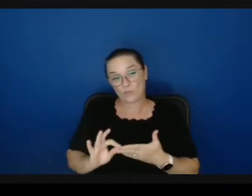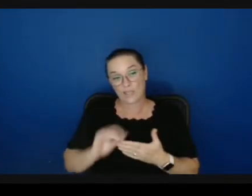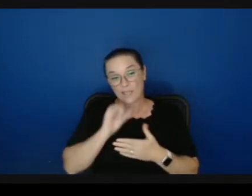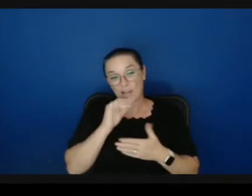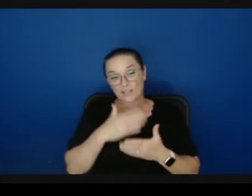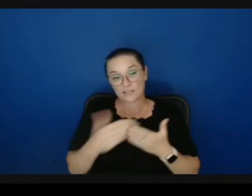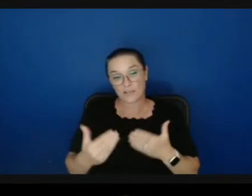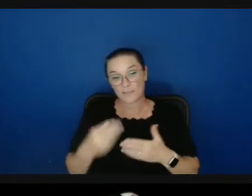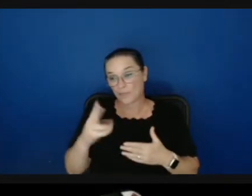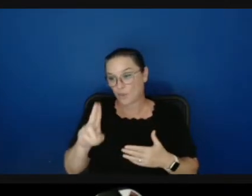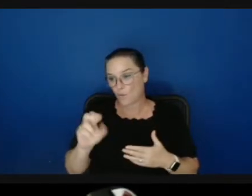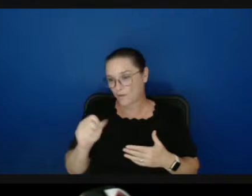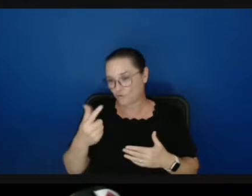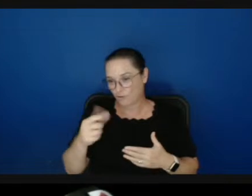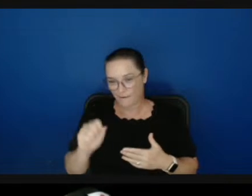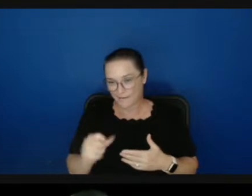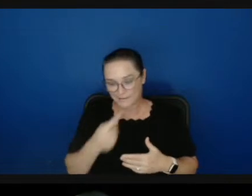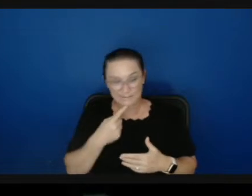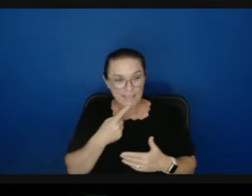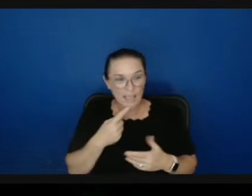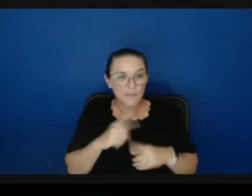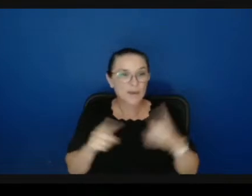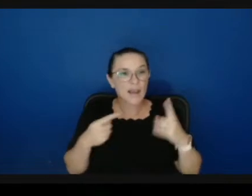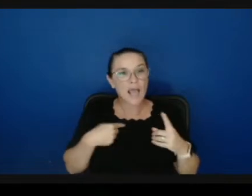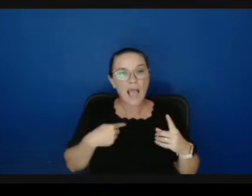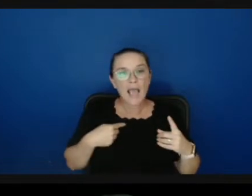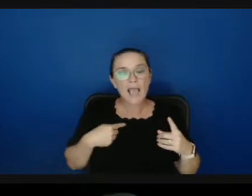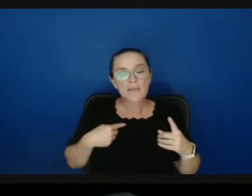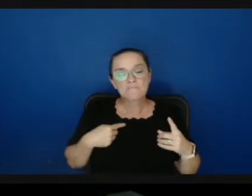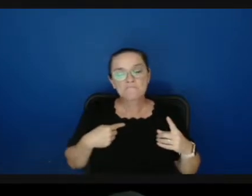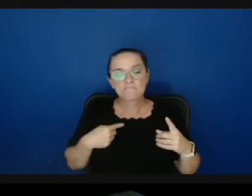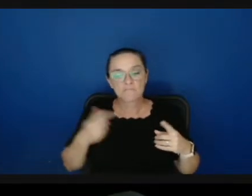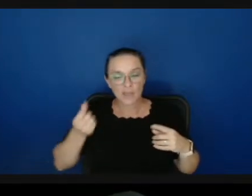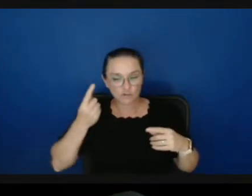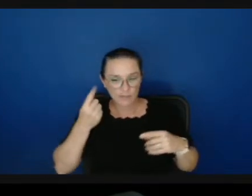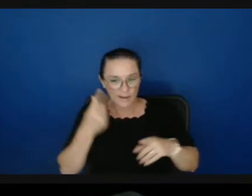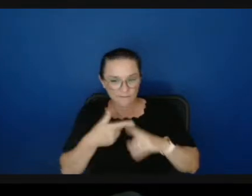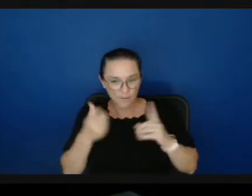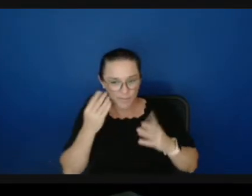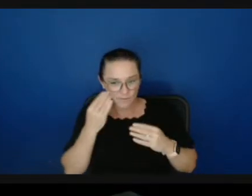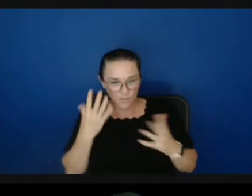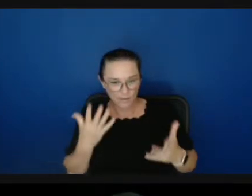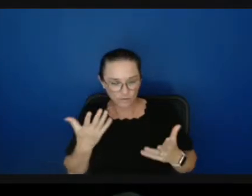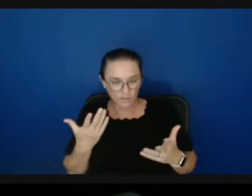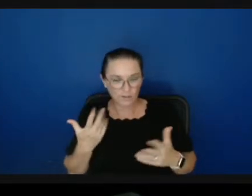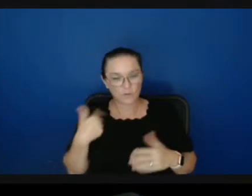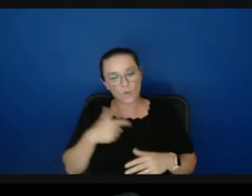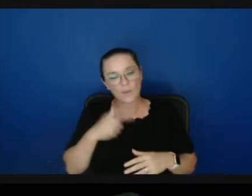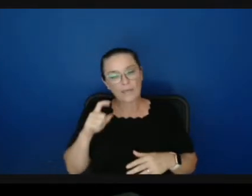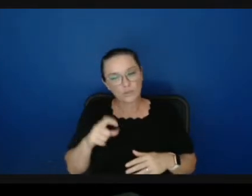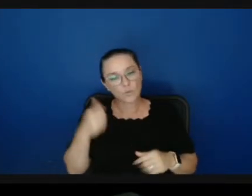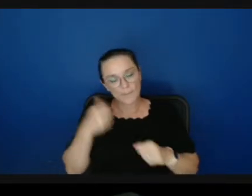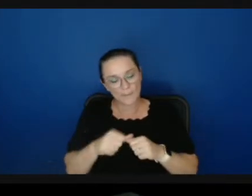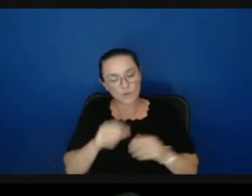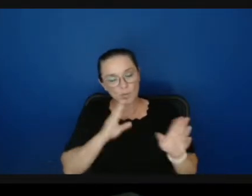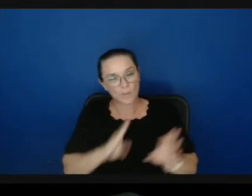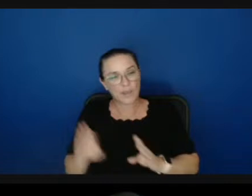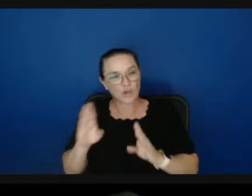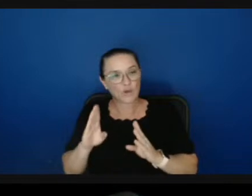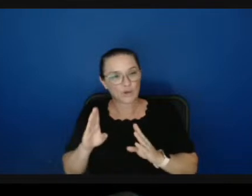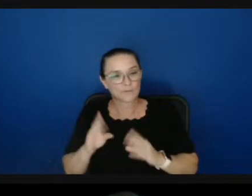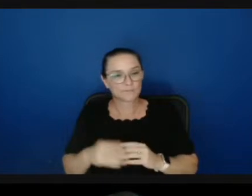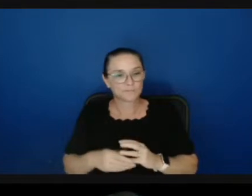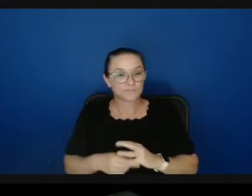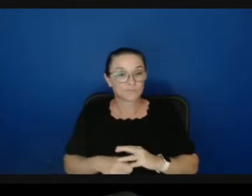has said. It's just something that I'm picking up from the data, and I'm just using that as a prompt for us to all be reminded to be prepared. Since really